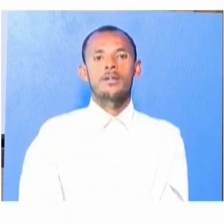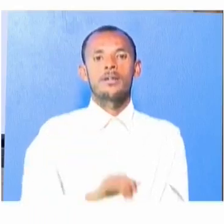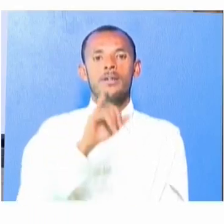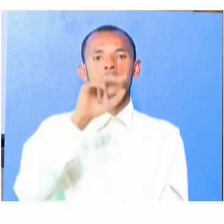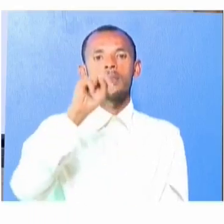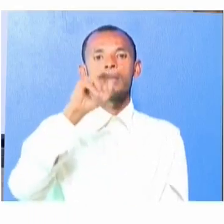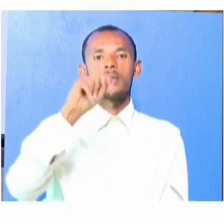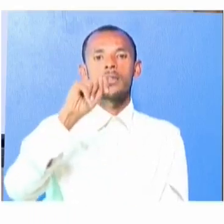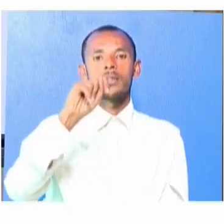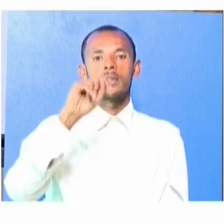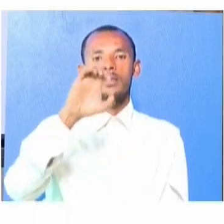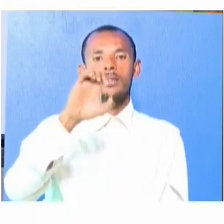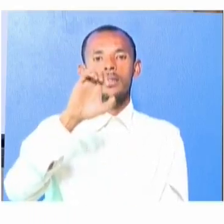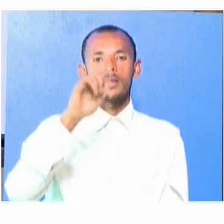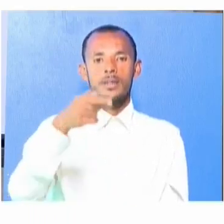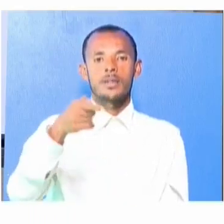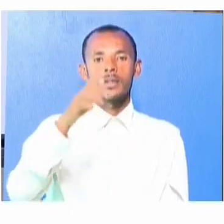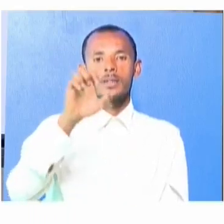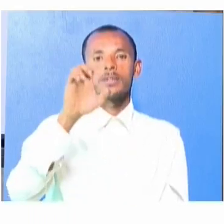order